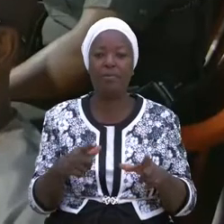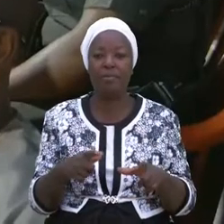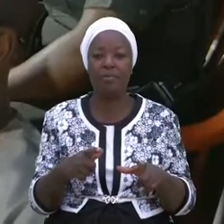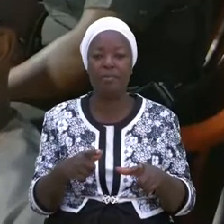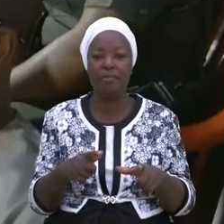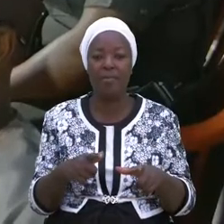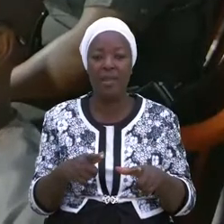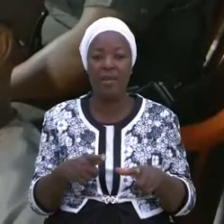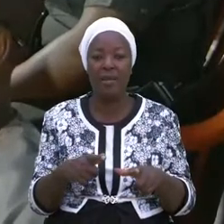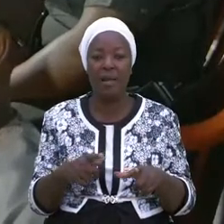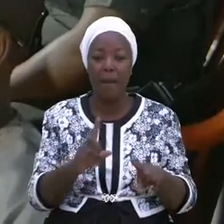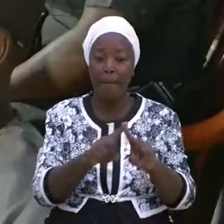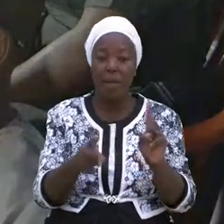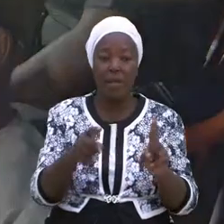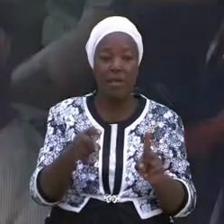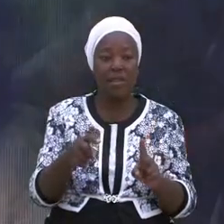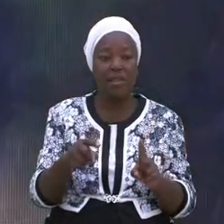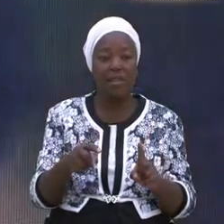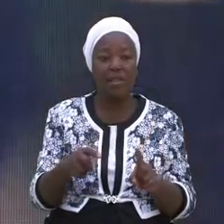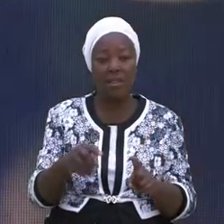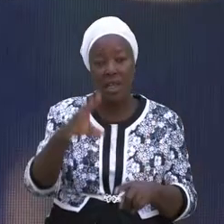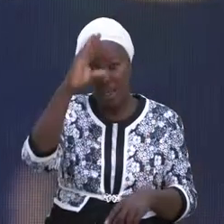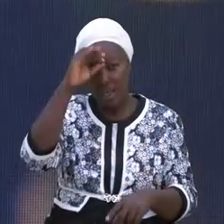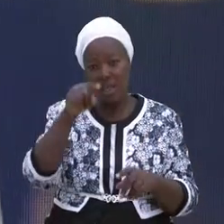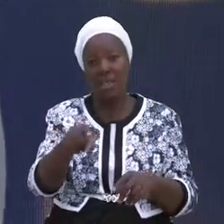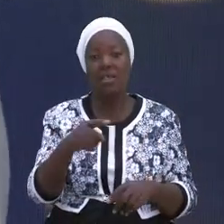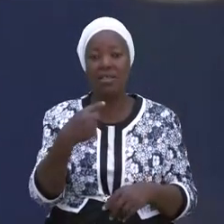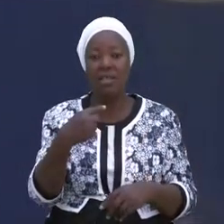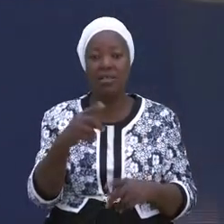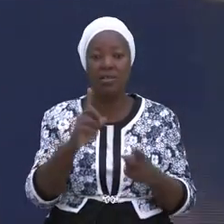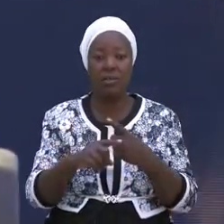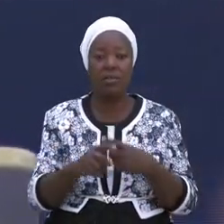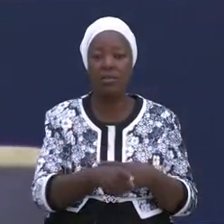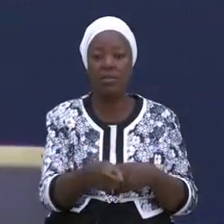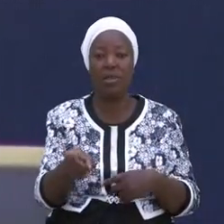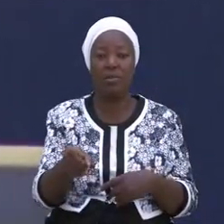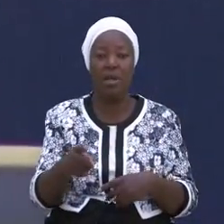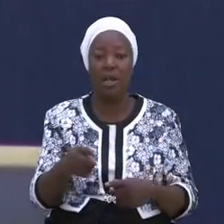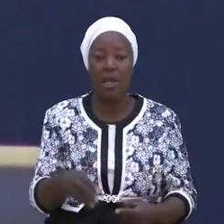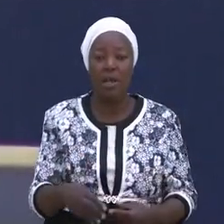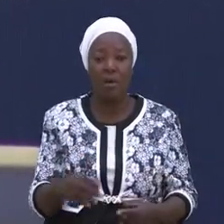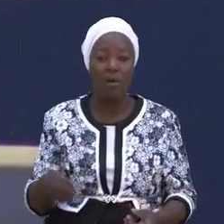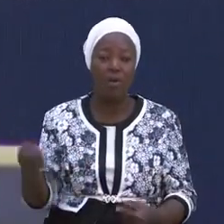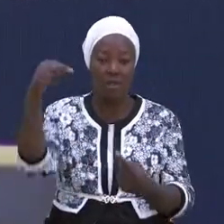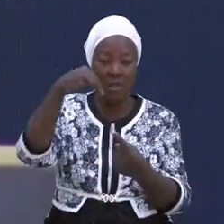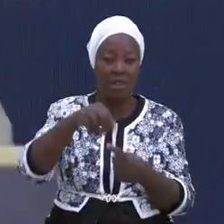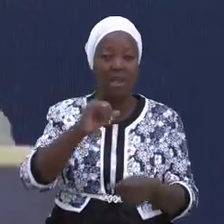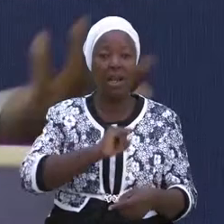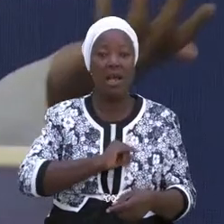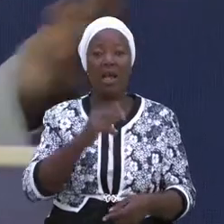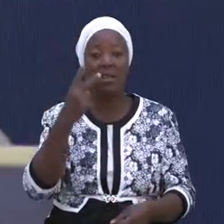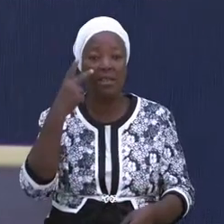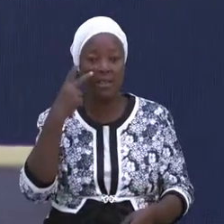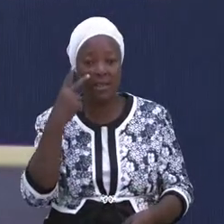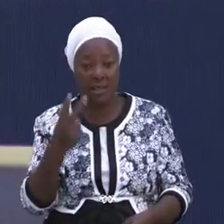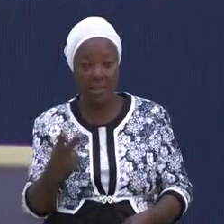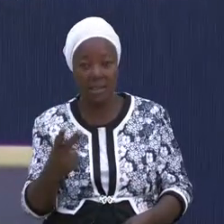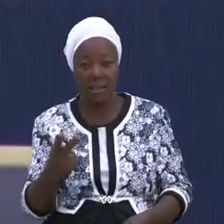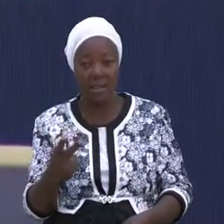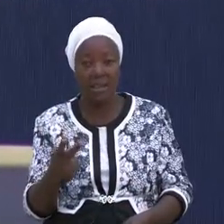But he said unto them, except I shall see in his